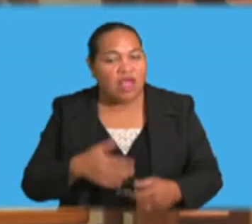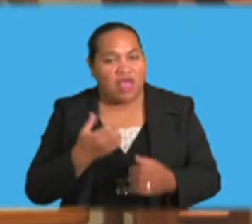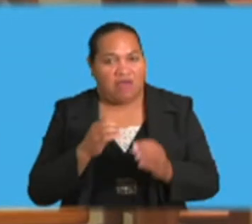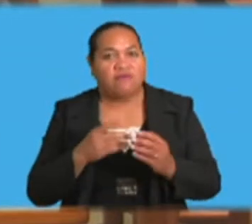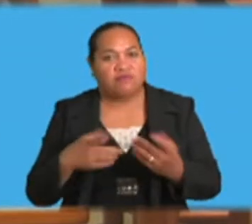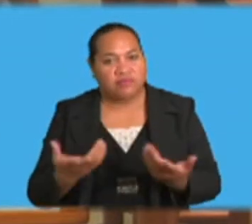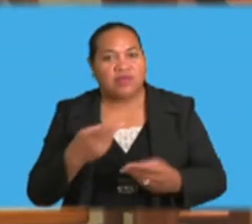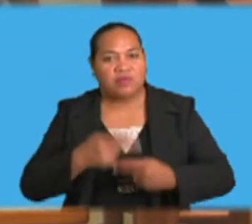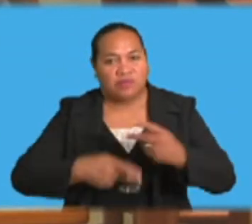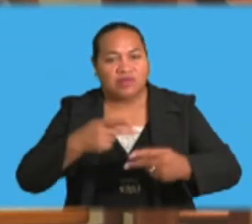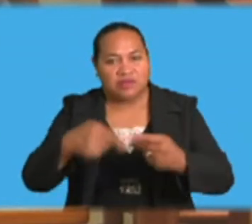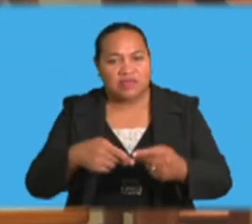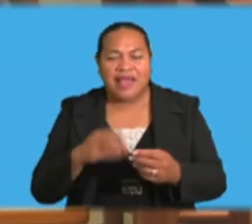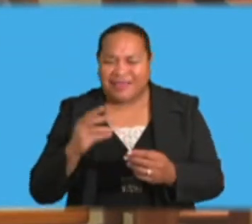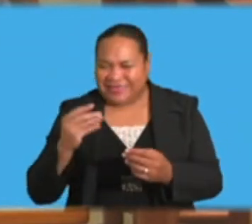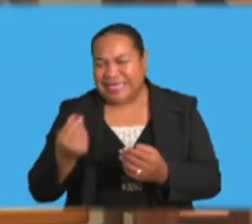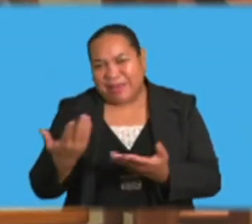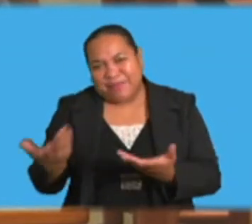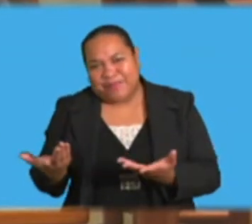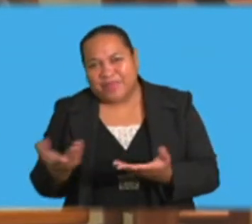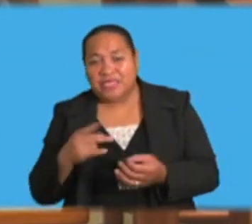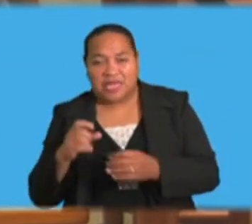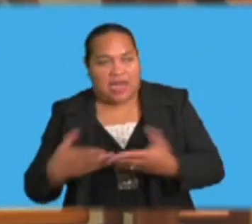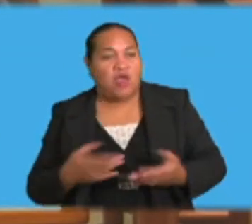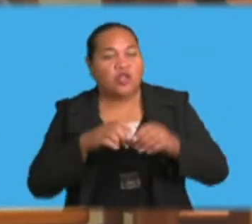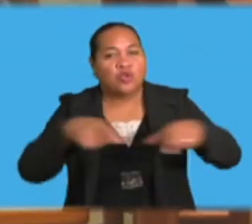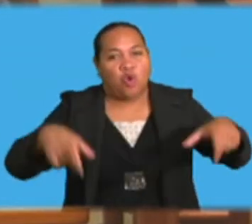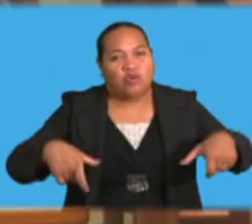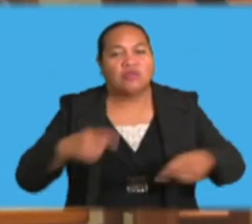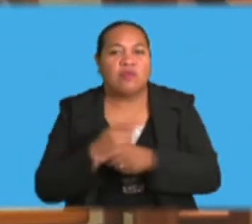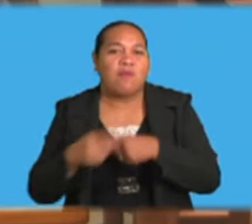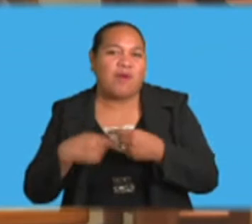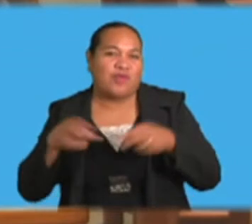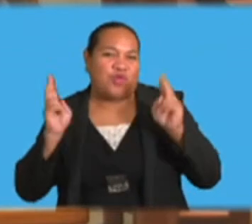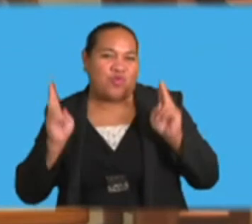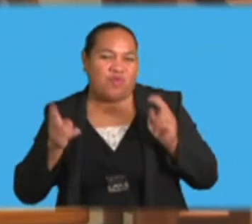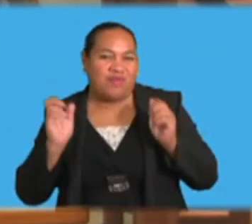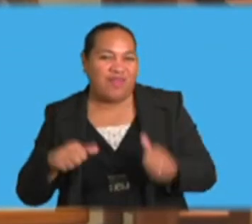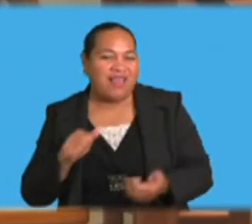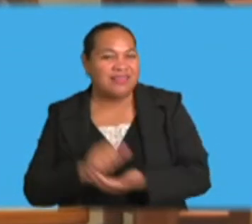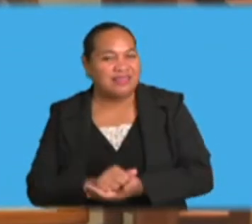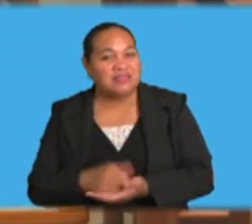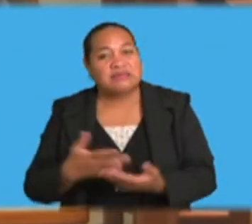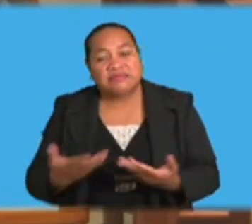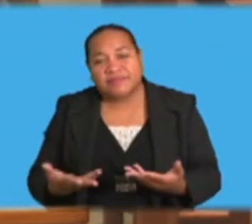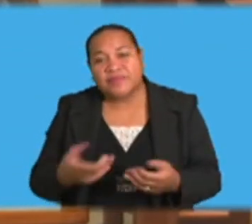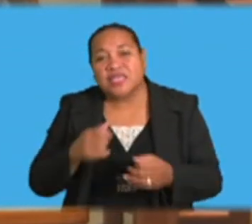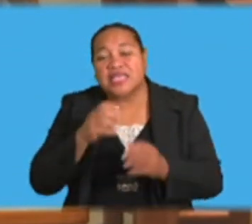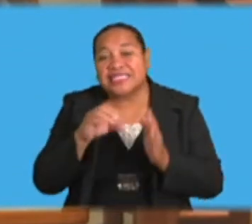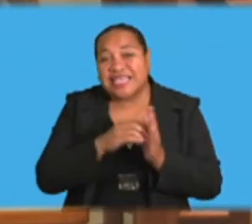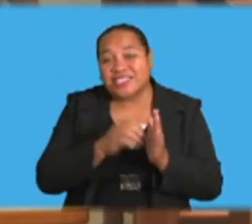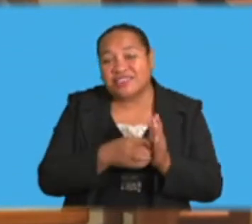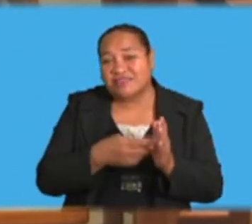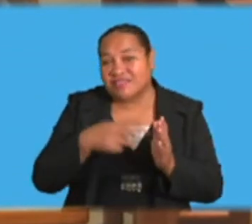There are currently a number of matters before Fiji courts that are dealing with human rights law claims. Section 7 of the 2013